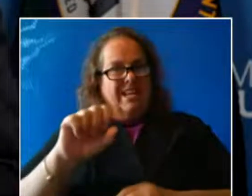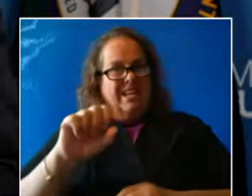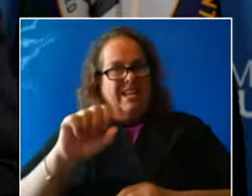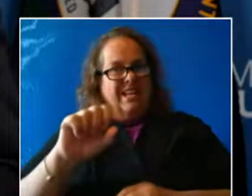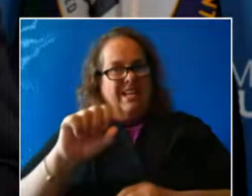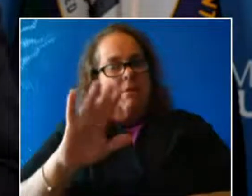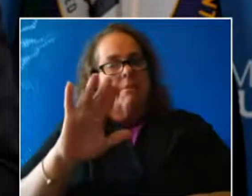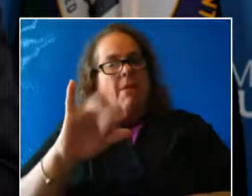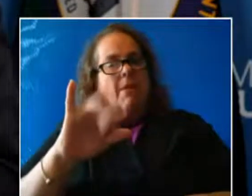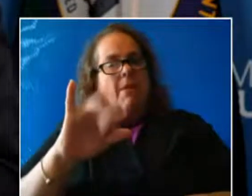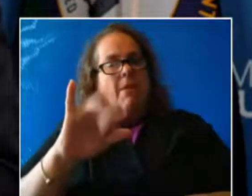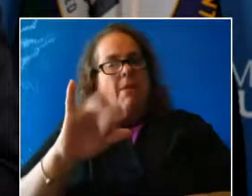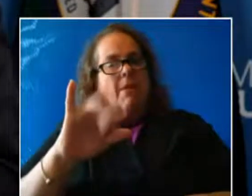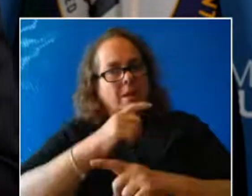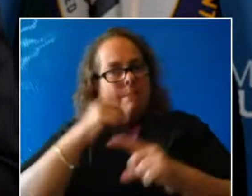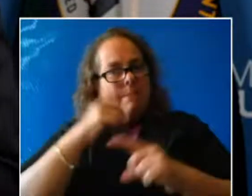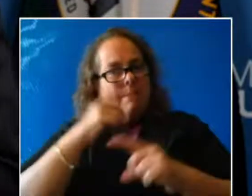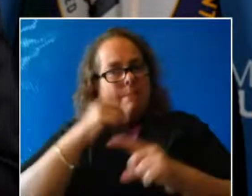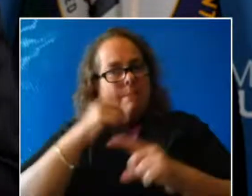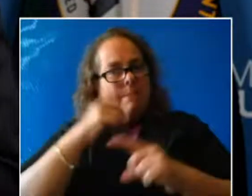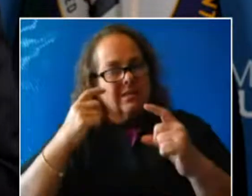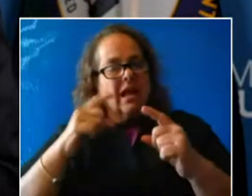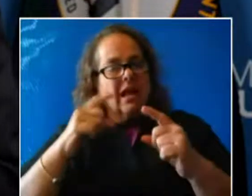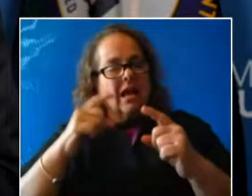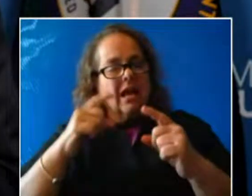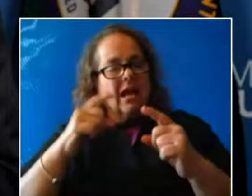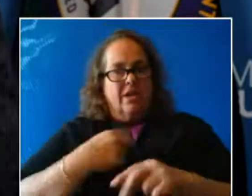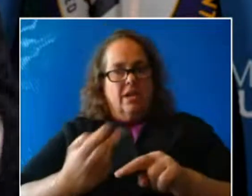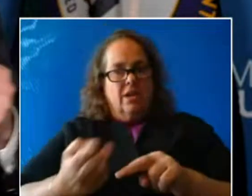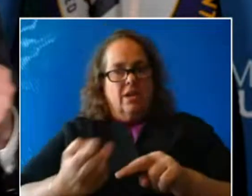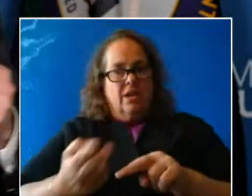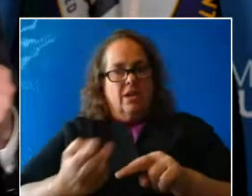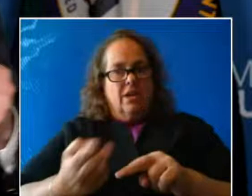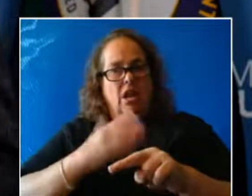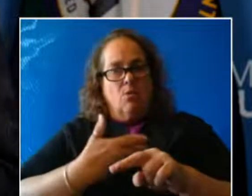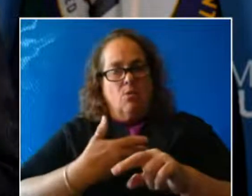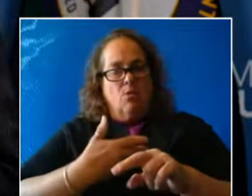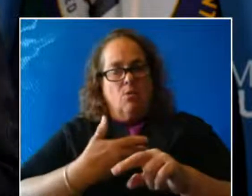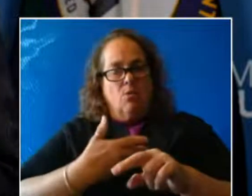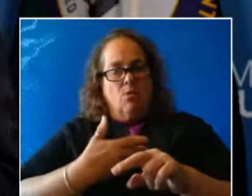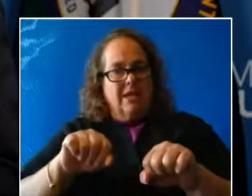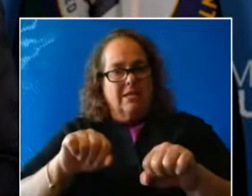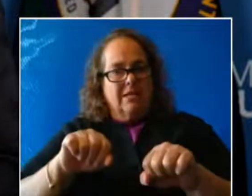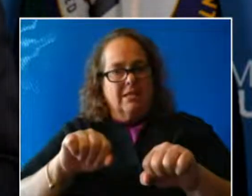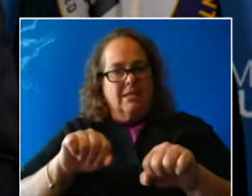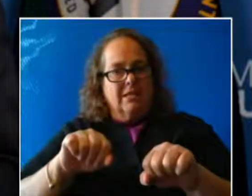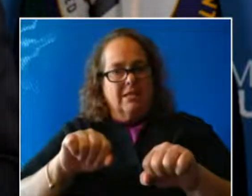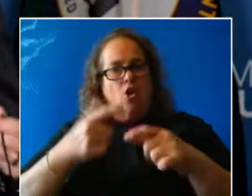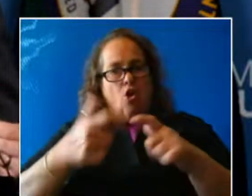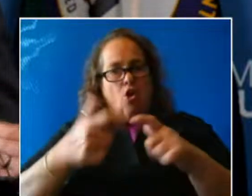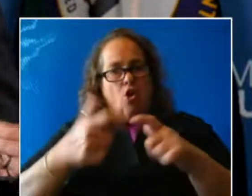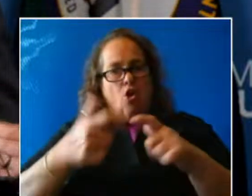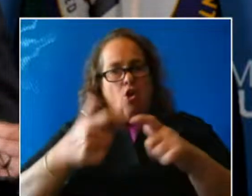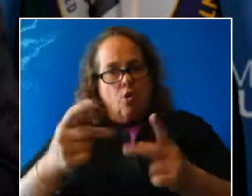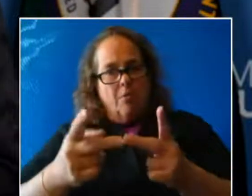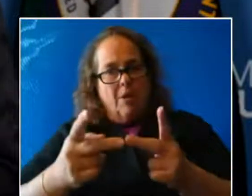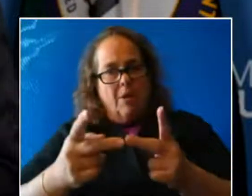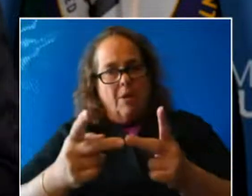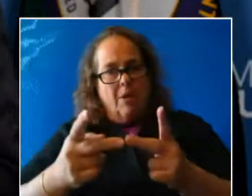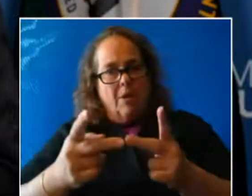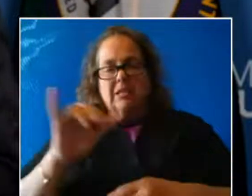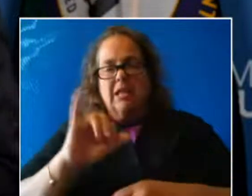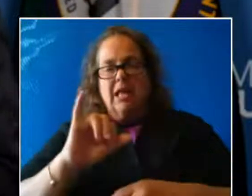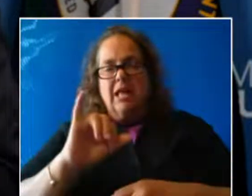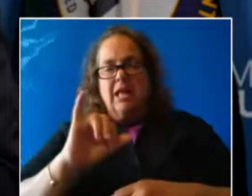able to increase our capacity allowance in larger places like outdoor stadiums